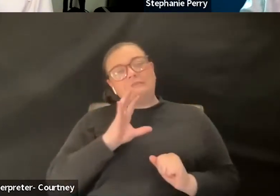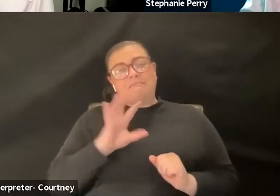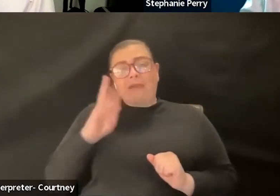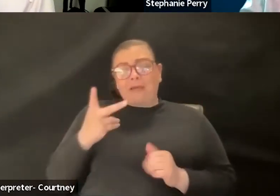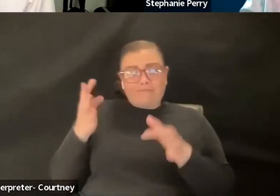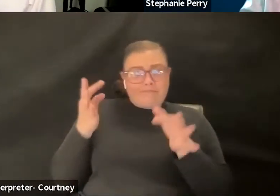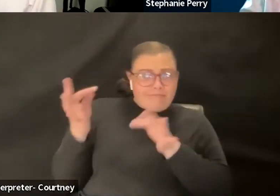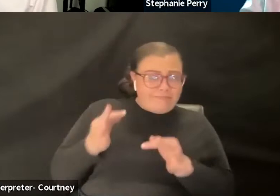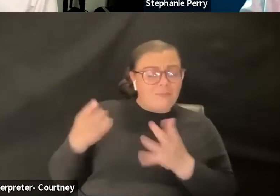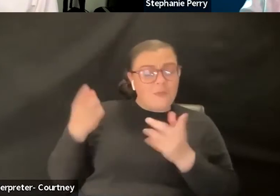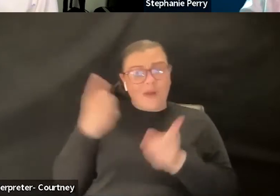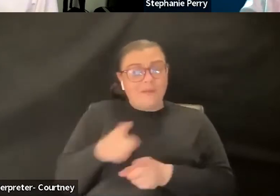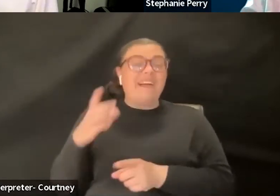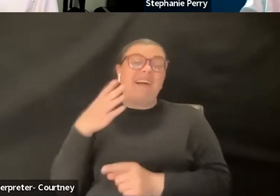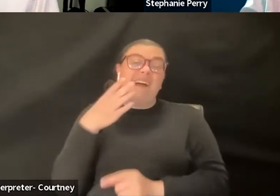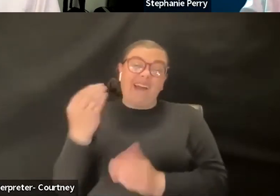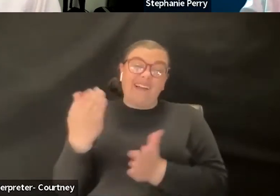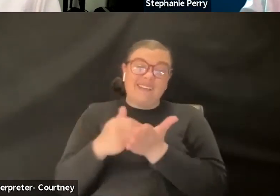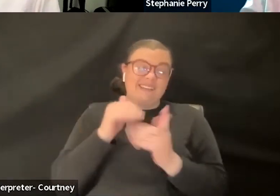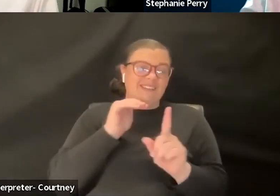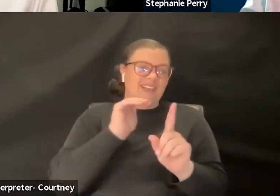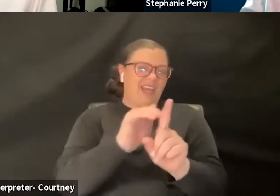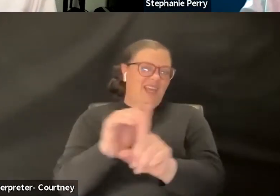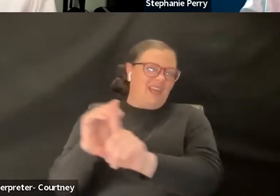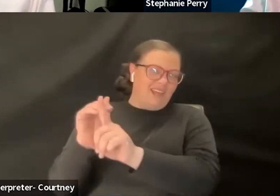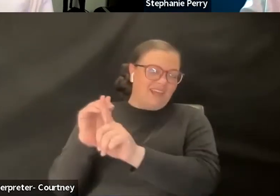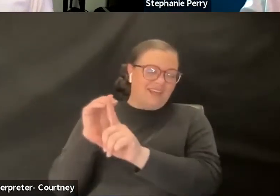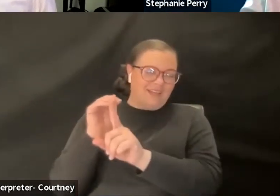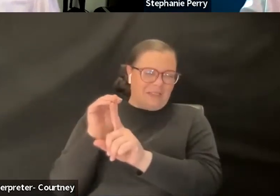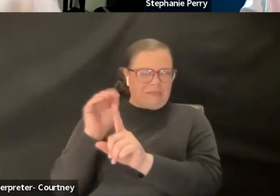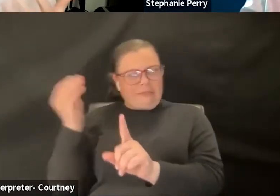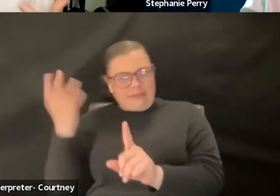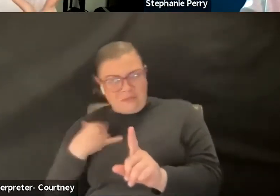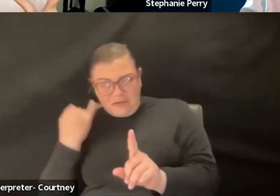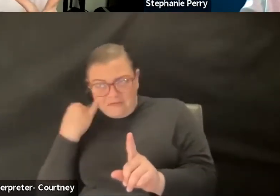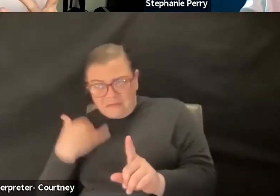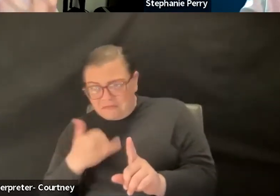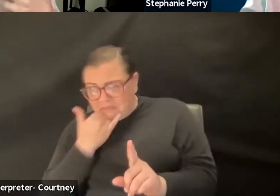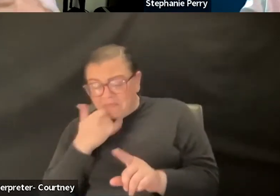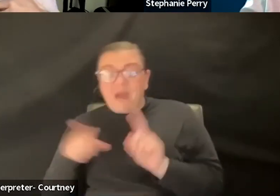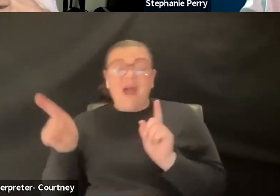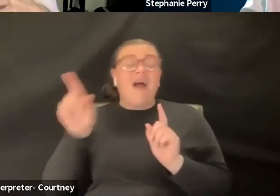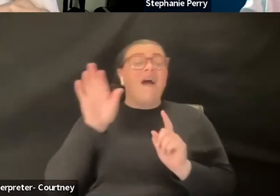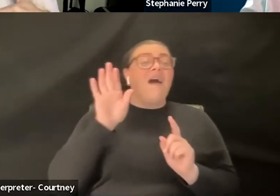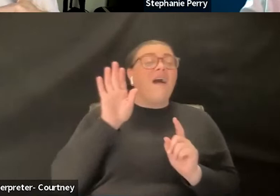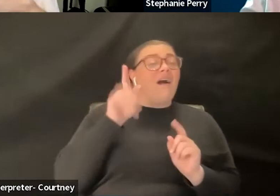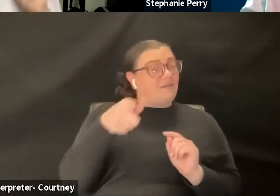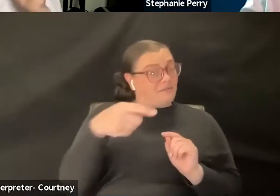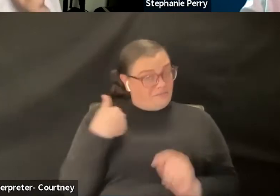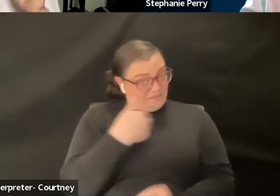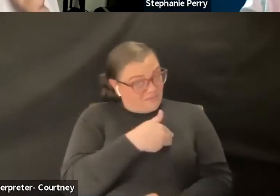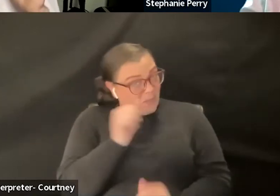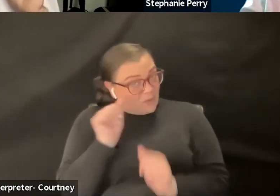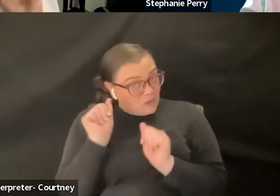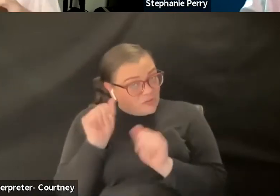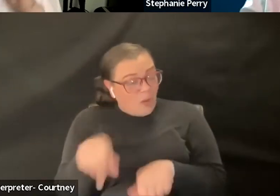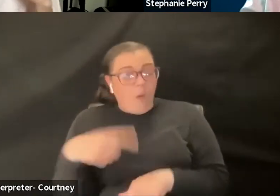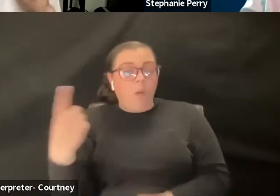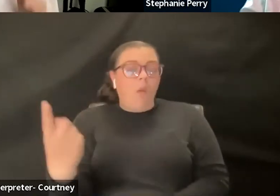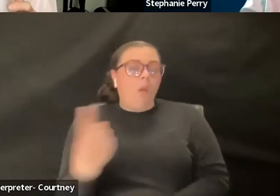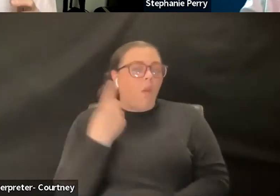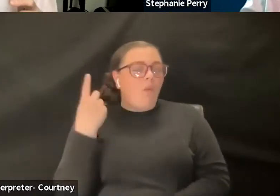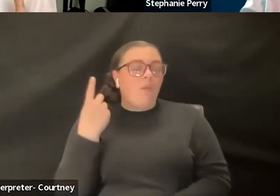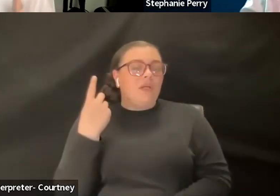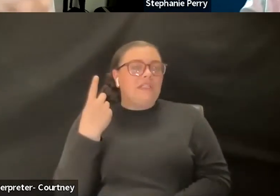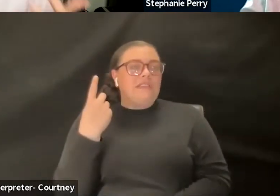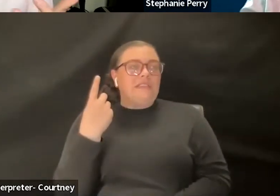a reminder, Stephanie, correct me if I'm wrong, but members can always, if there's something where you just want to make